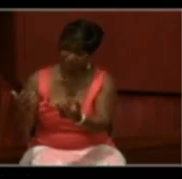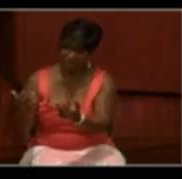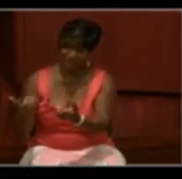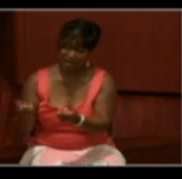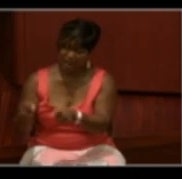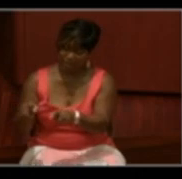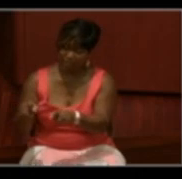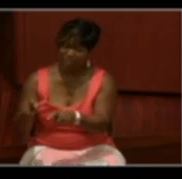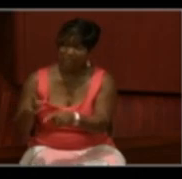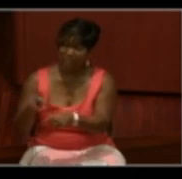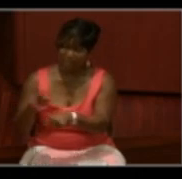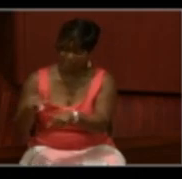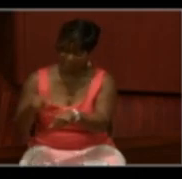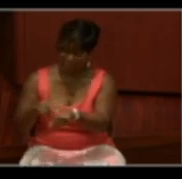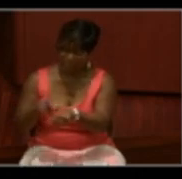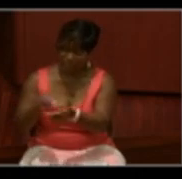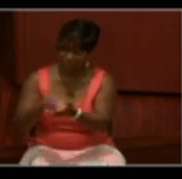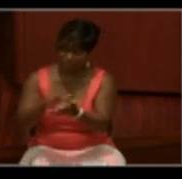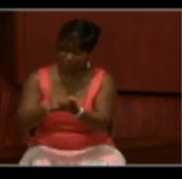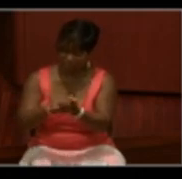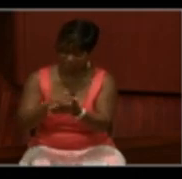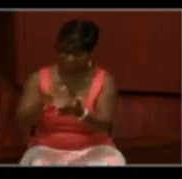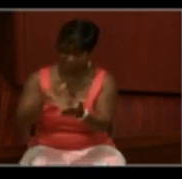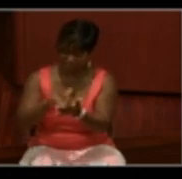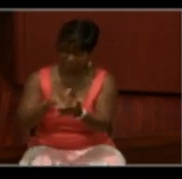Center, Military Personnel Records Building.